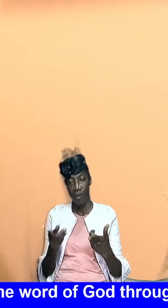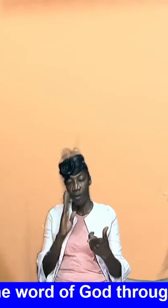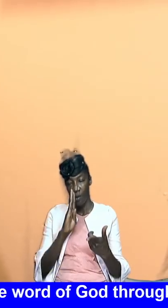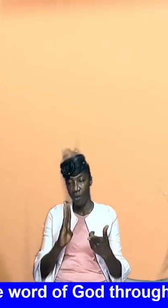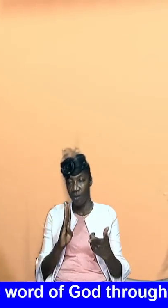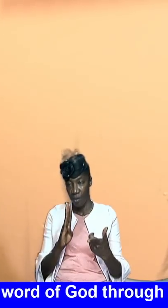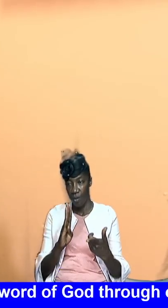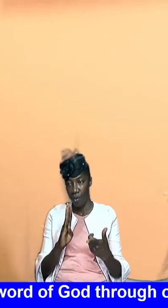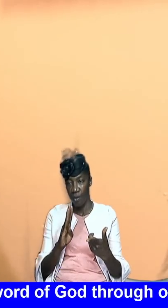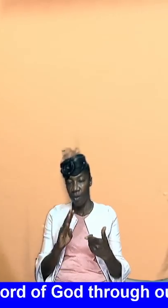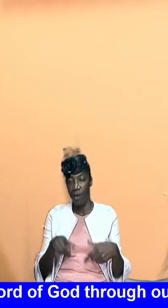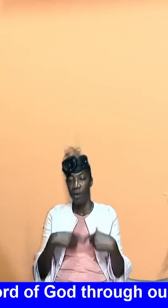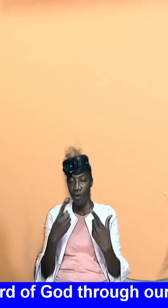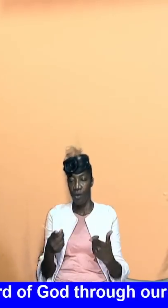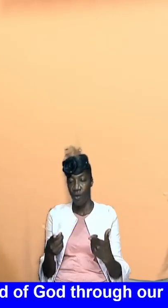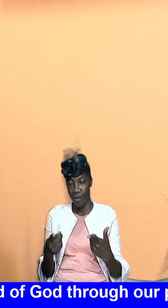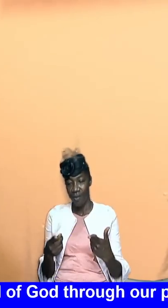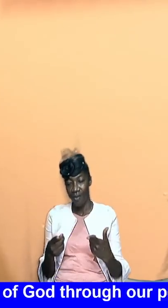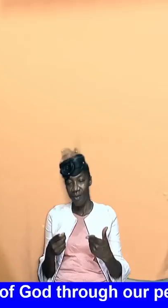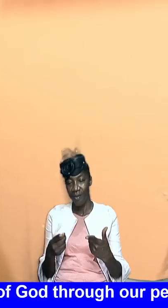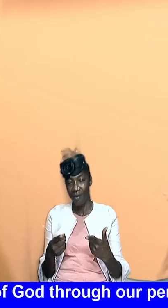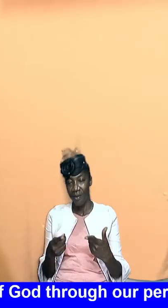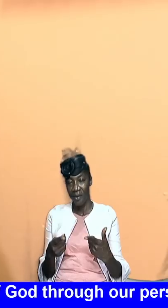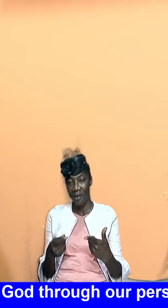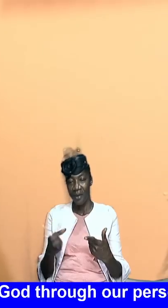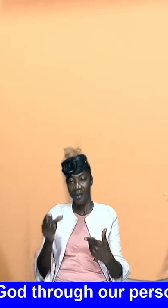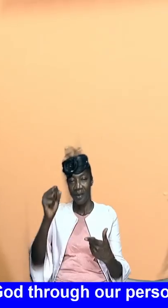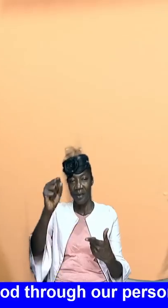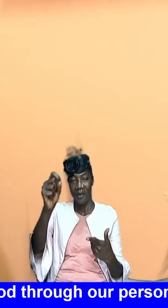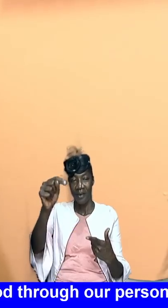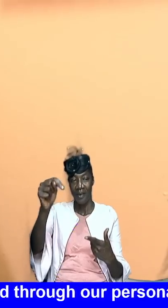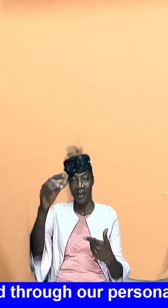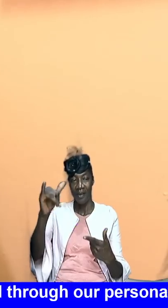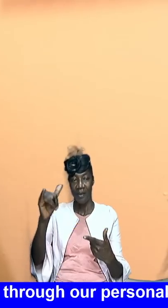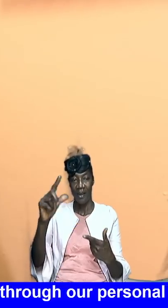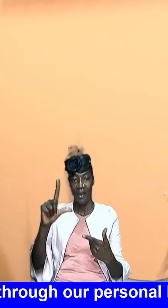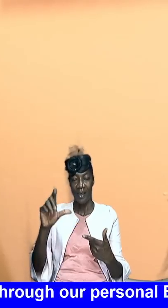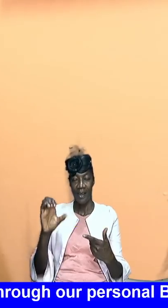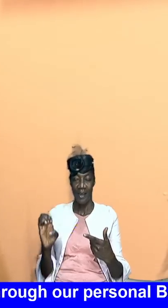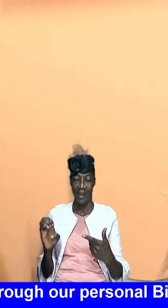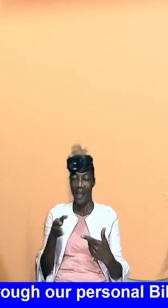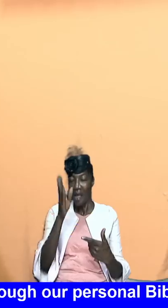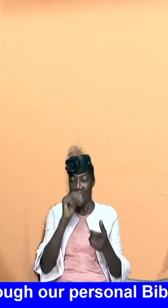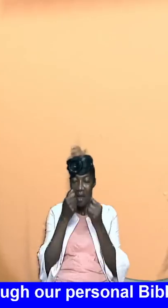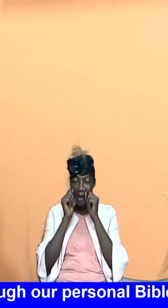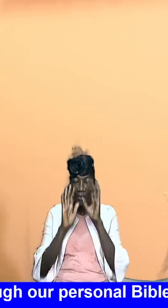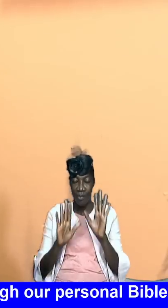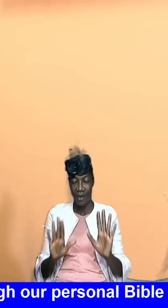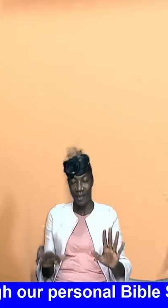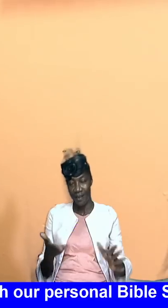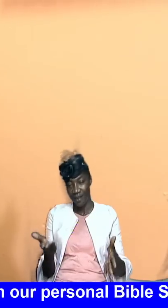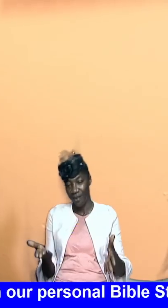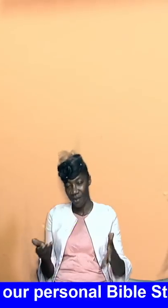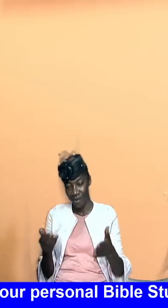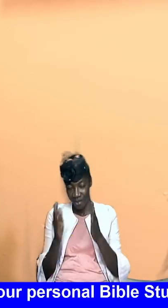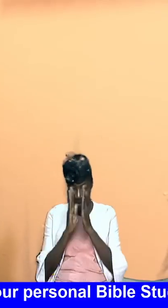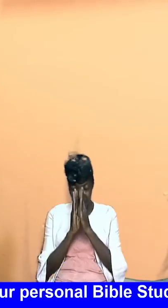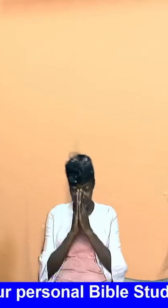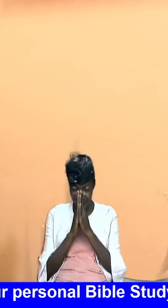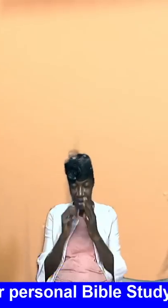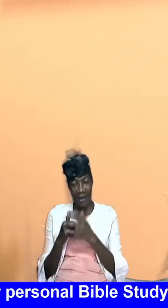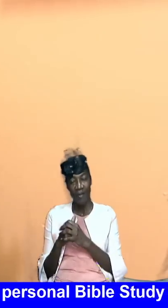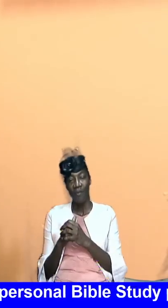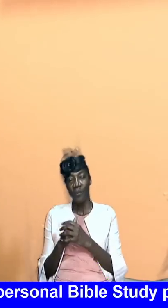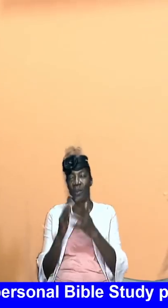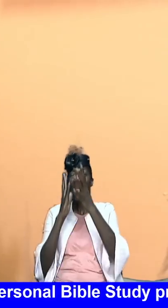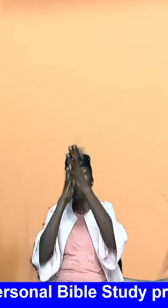go down in style, fine style. So we just need to get the numbers, all right? God richly bless you. Let us bow our heads in